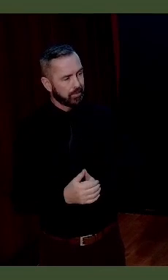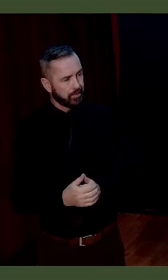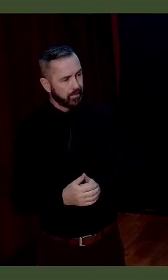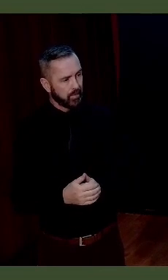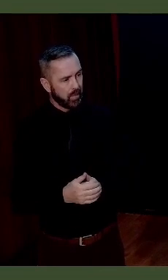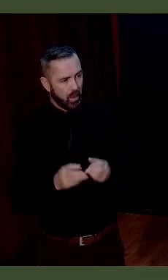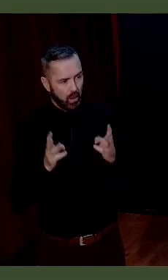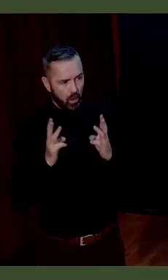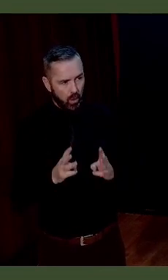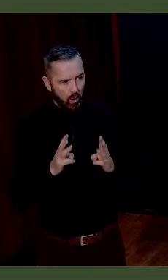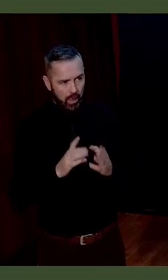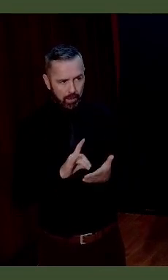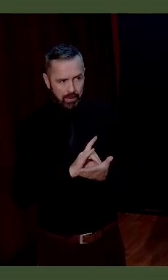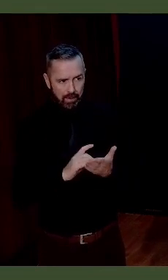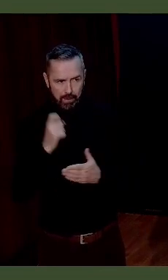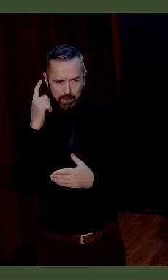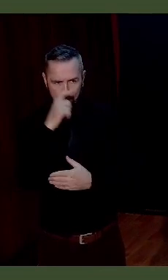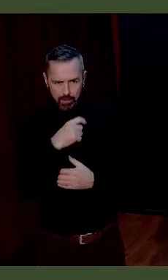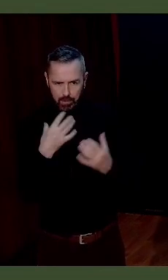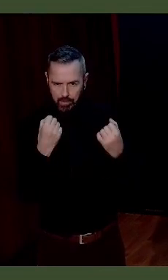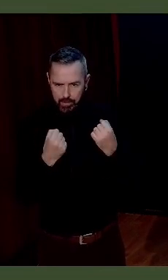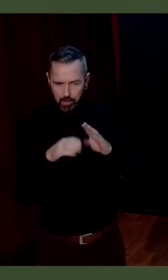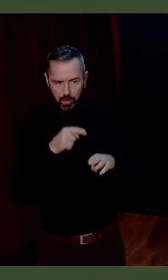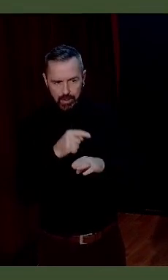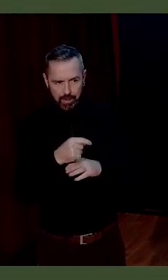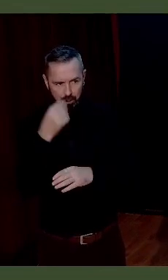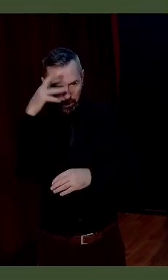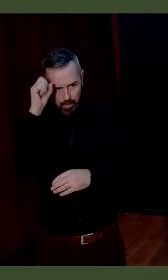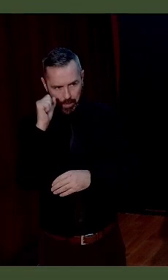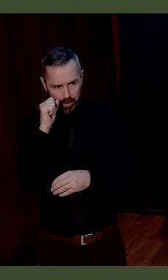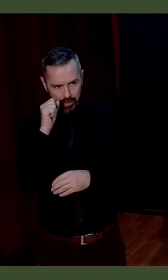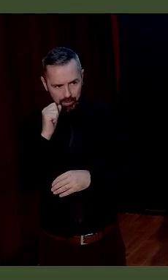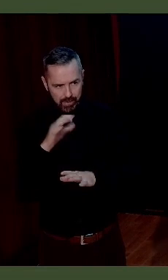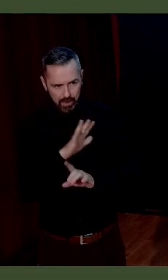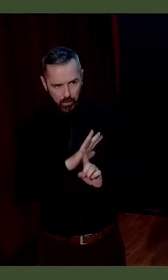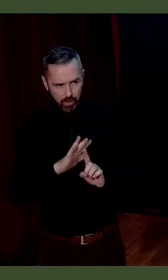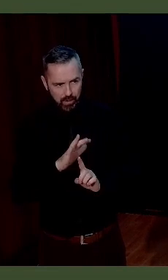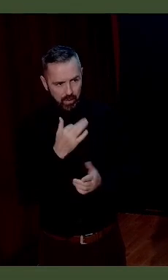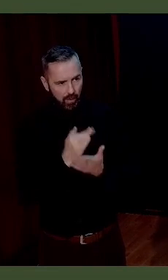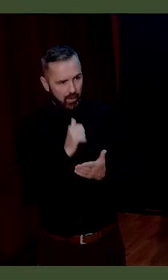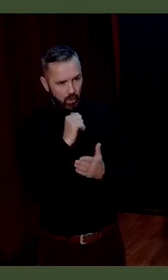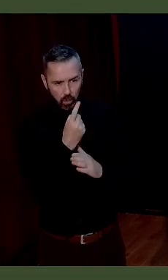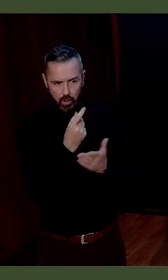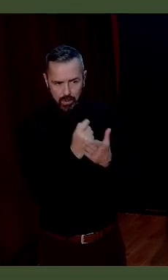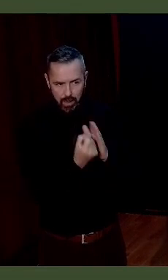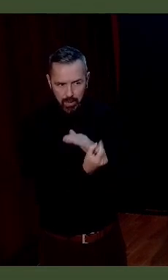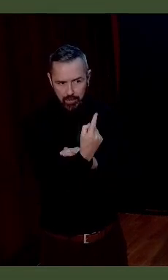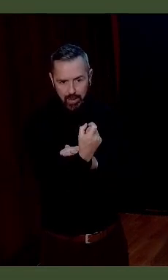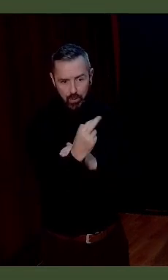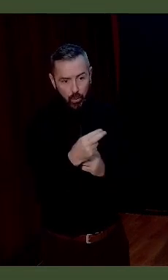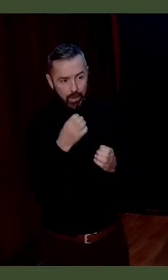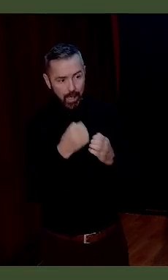Women's histories are difficult to encompass in this commemorative settings, as there is often no one event, or indeed is there even now,